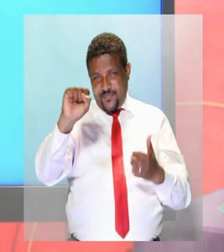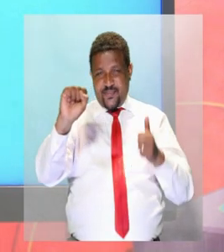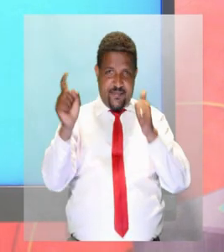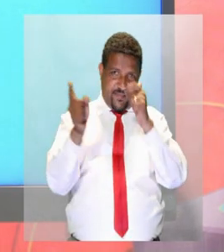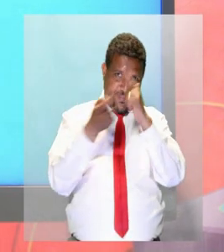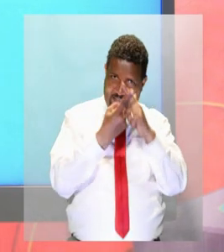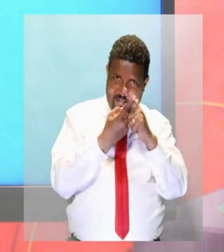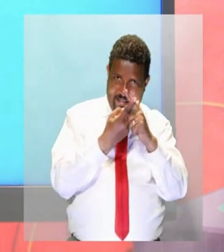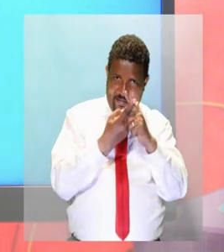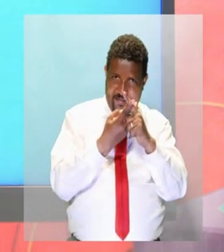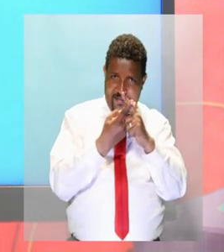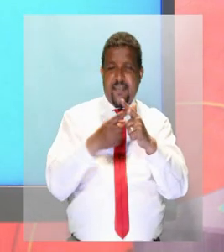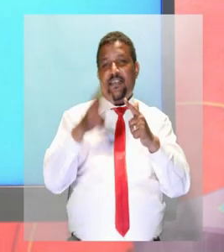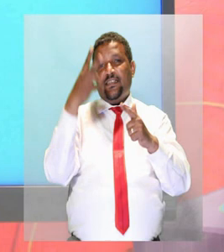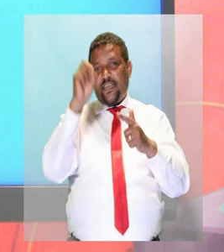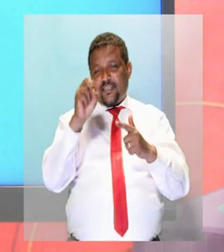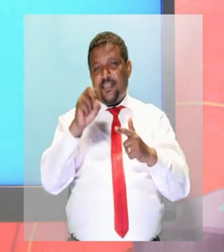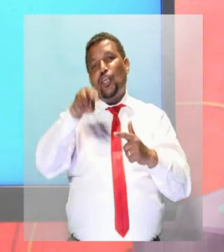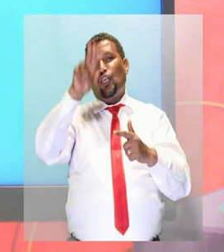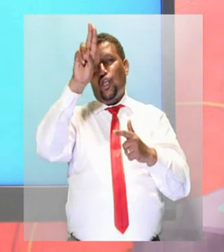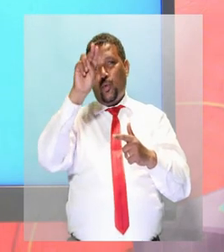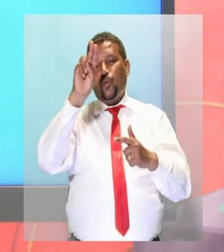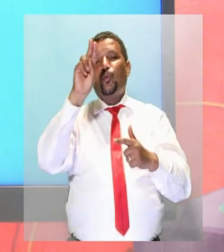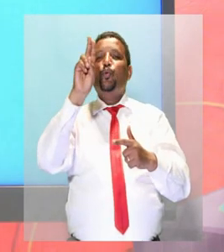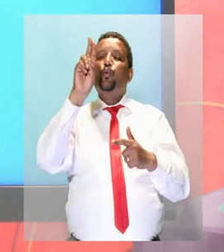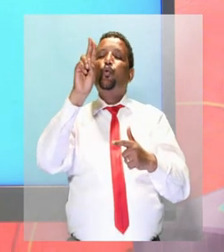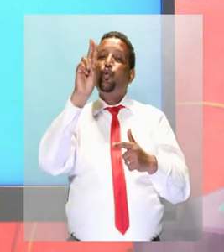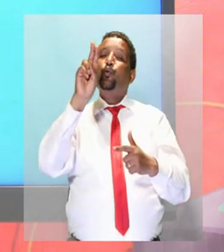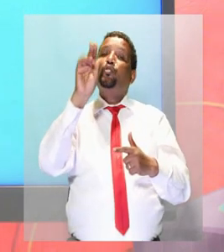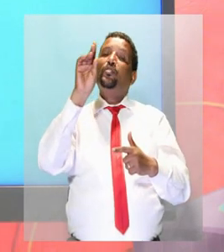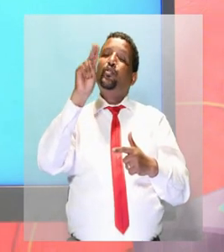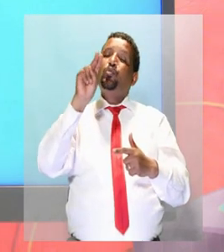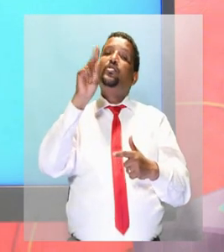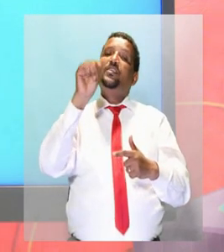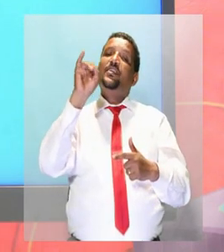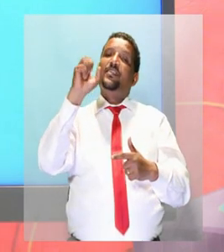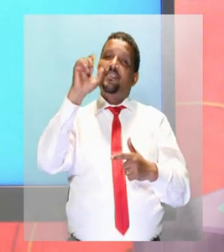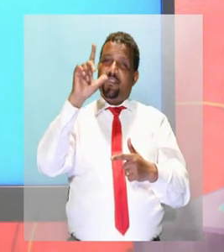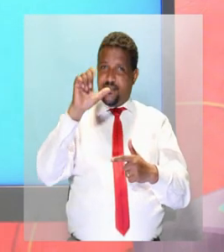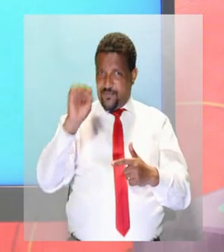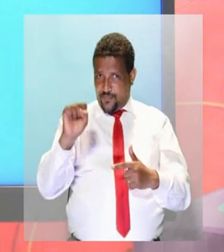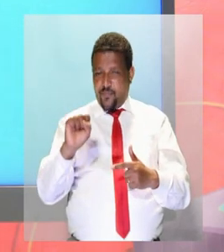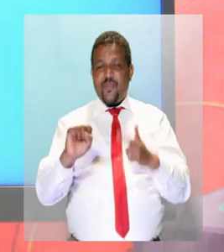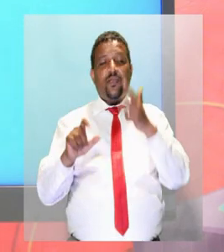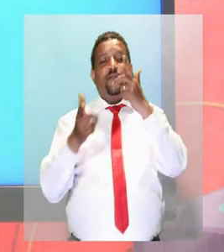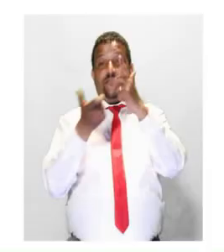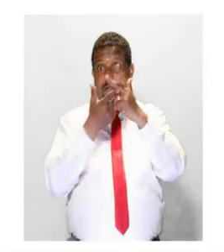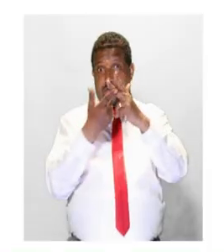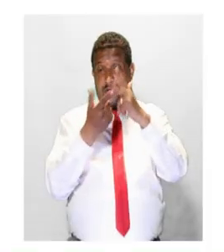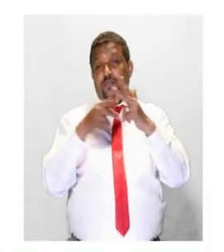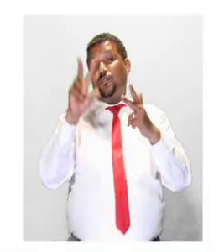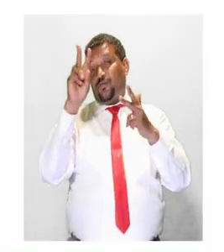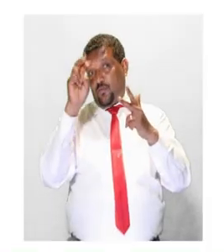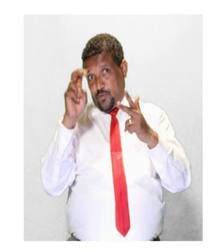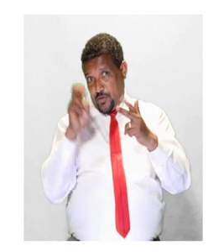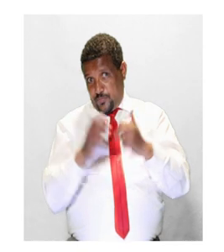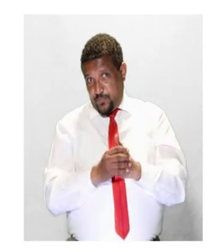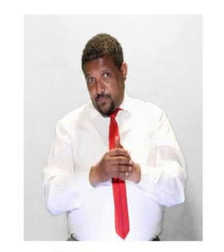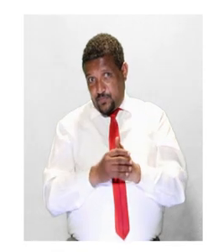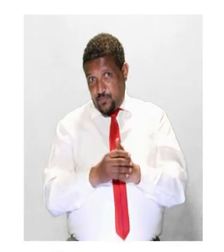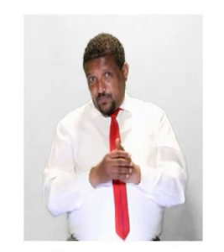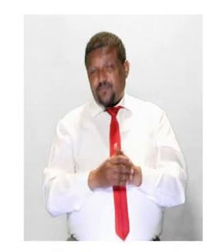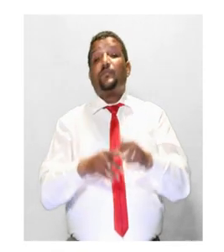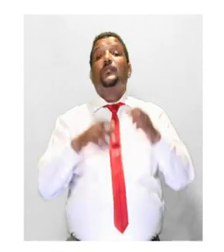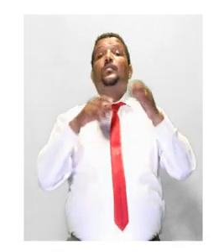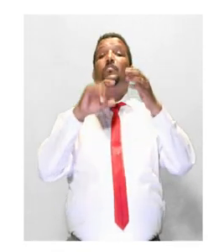And the second is 30 utils, and the third is 30 utils, and the fourth one is 20. The marginal utility of